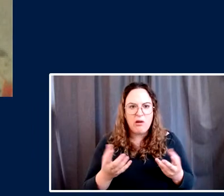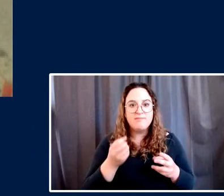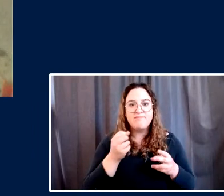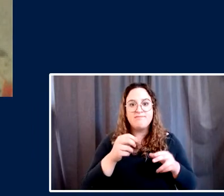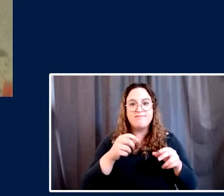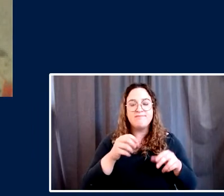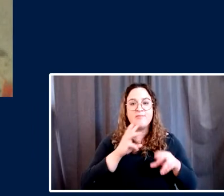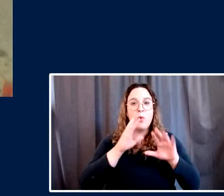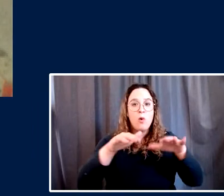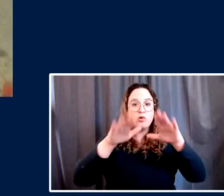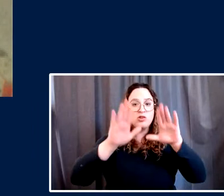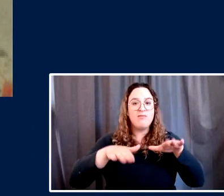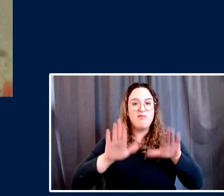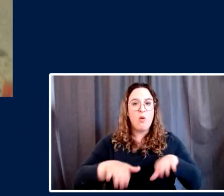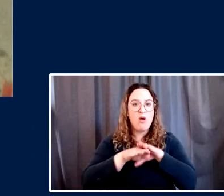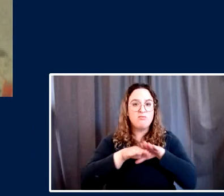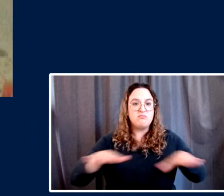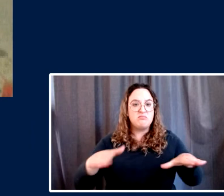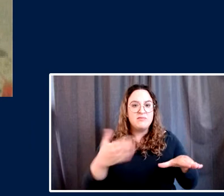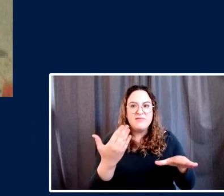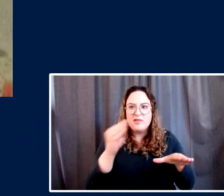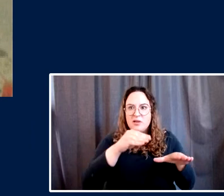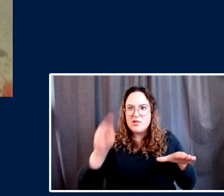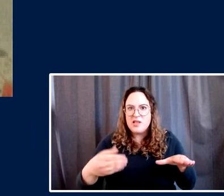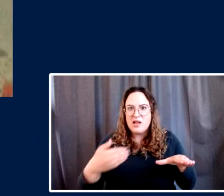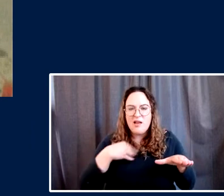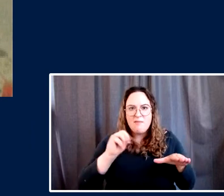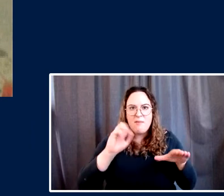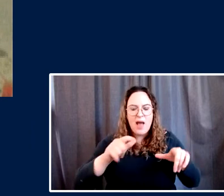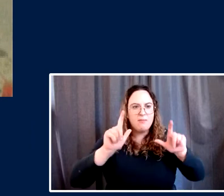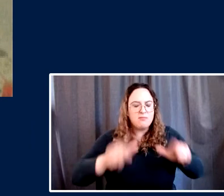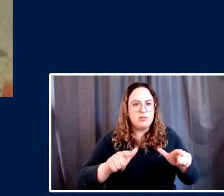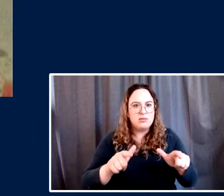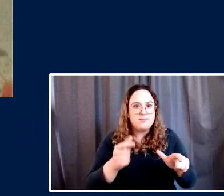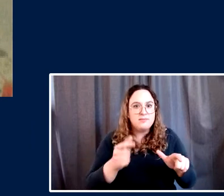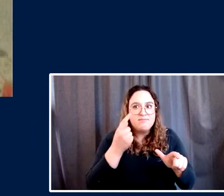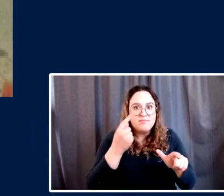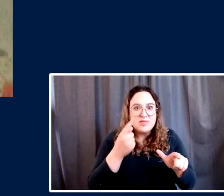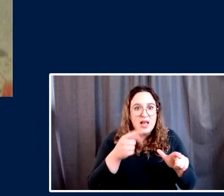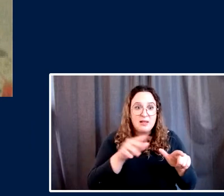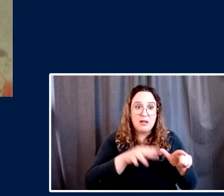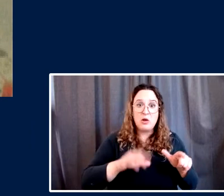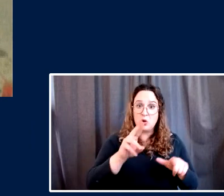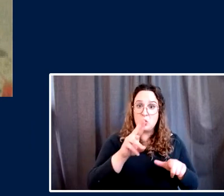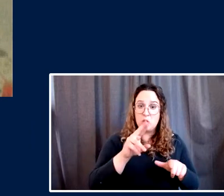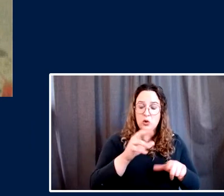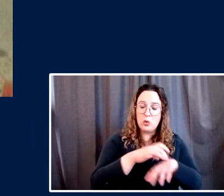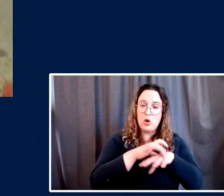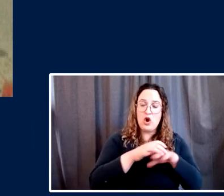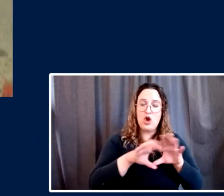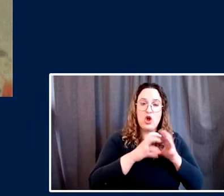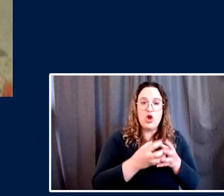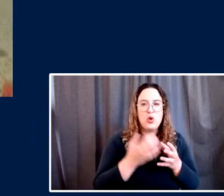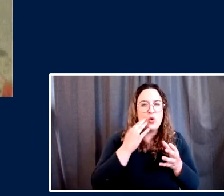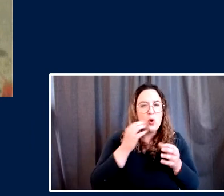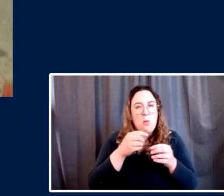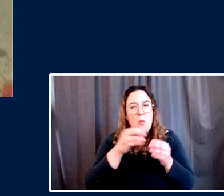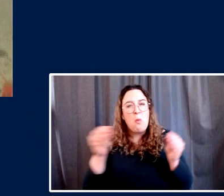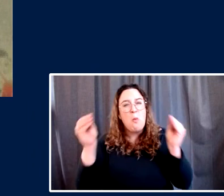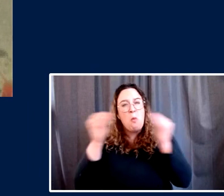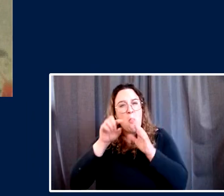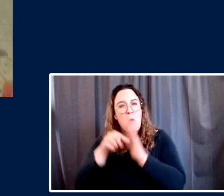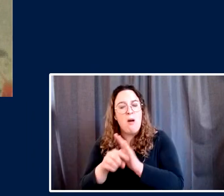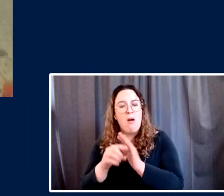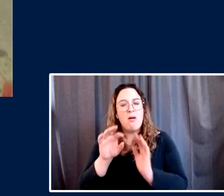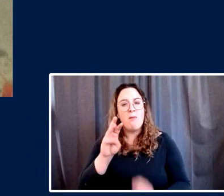15% of the seafloor has been mapped. We know more about the surface of Mars. And much of what lives in the ocean has